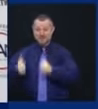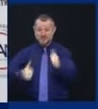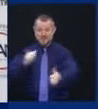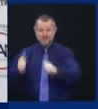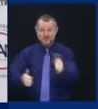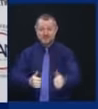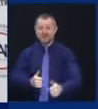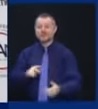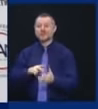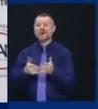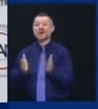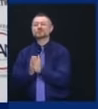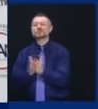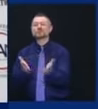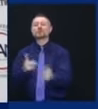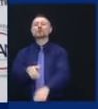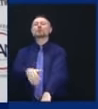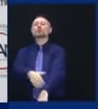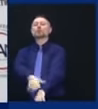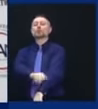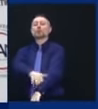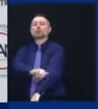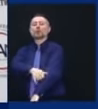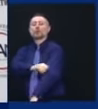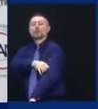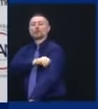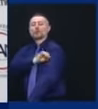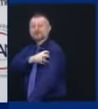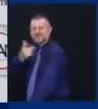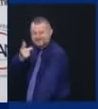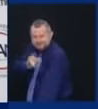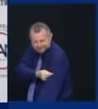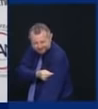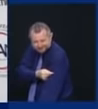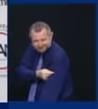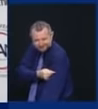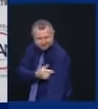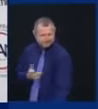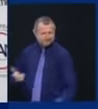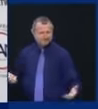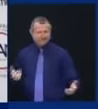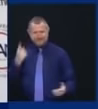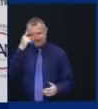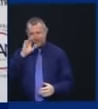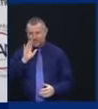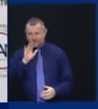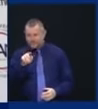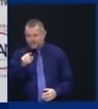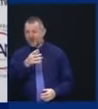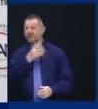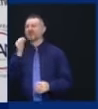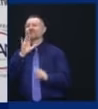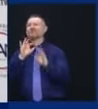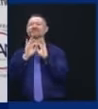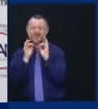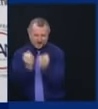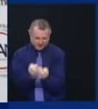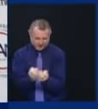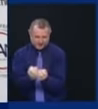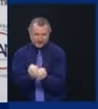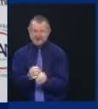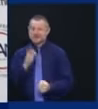do is roll up your sleeve. Roll up your sleeve and do it for your loved one. 9 years ago